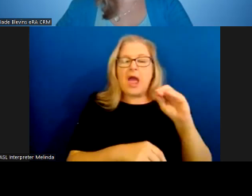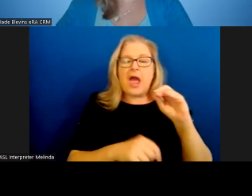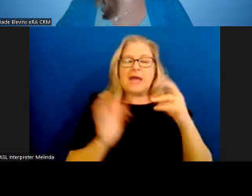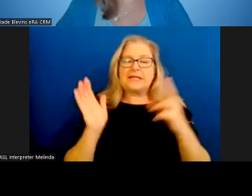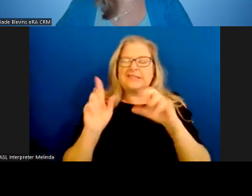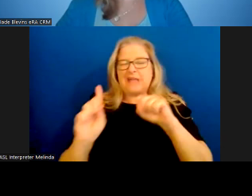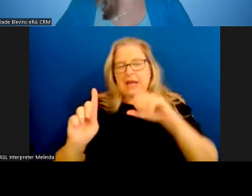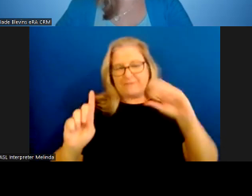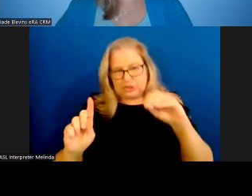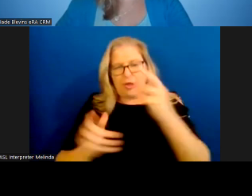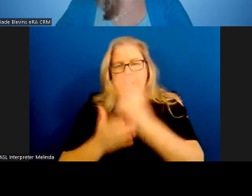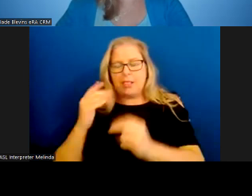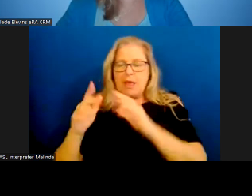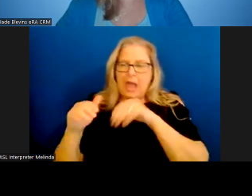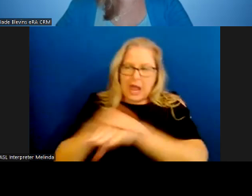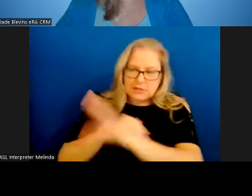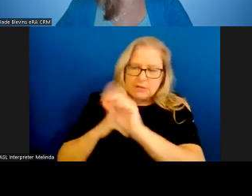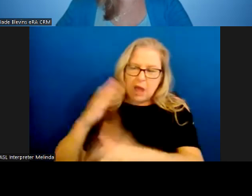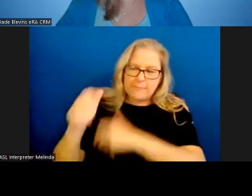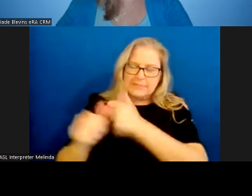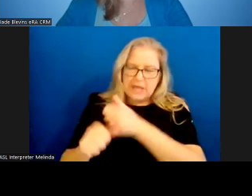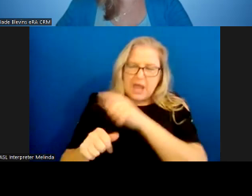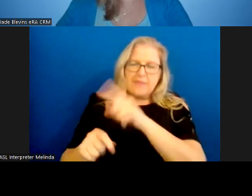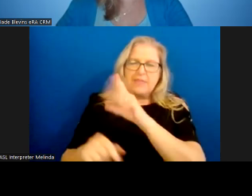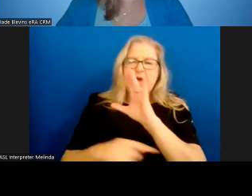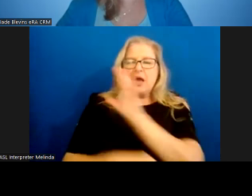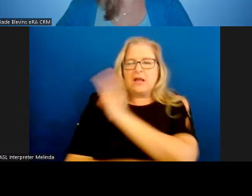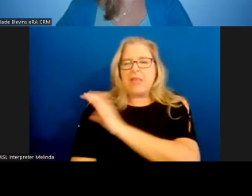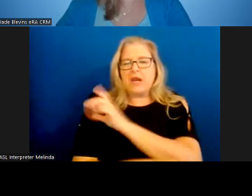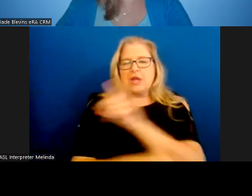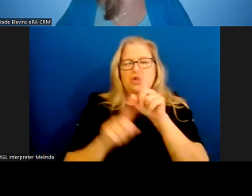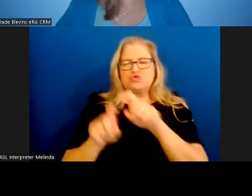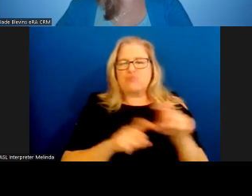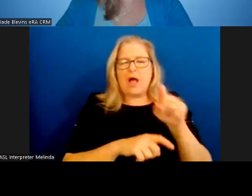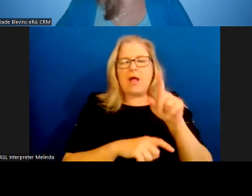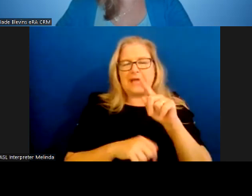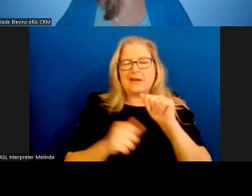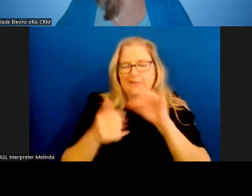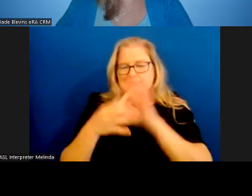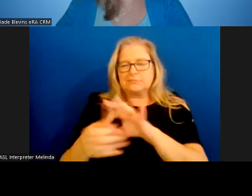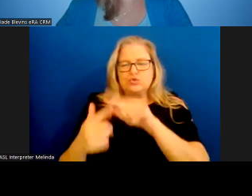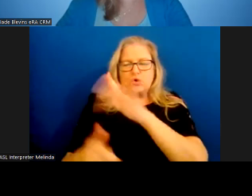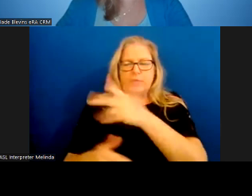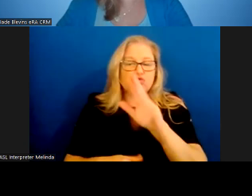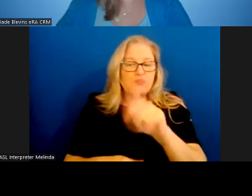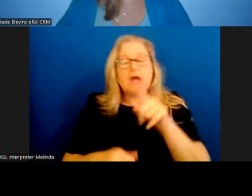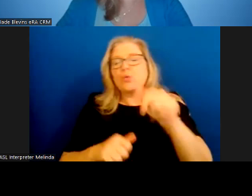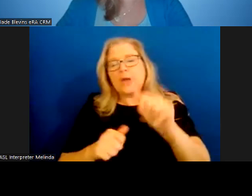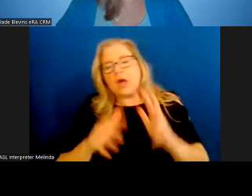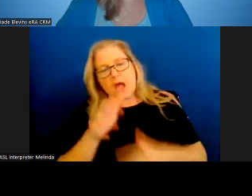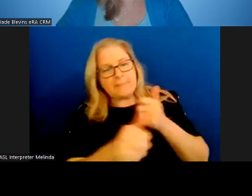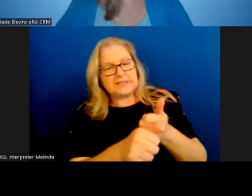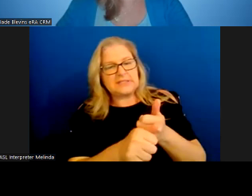official to access and update the human subjects and clinical trials data associated with their grant. You can update the